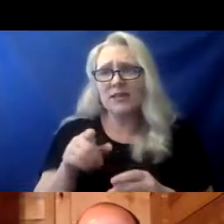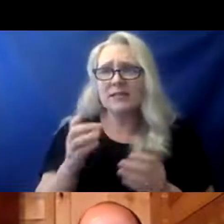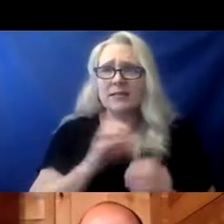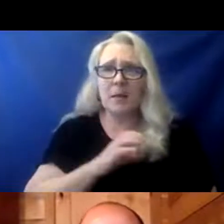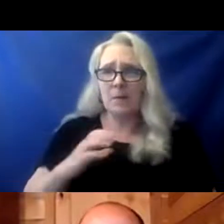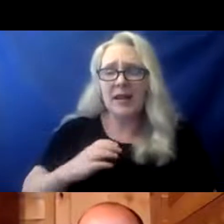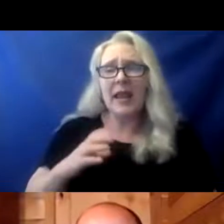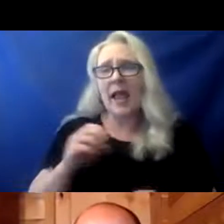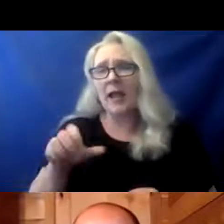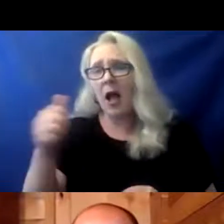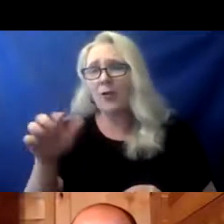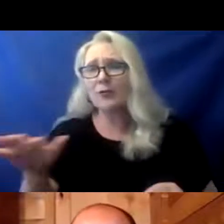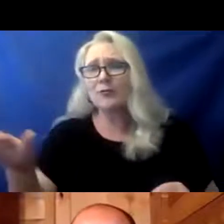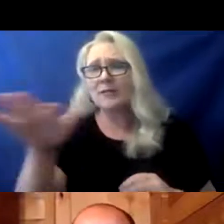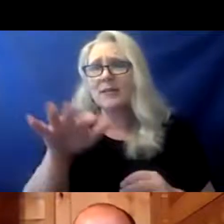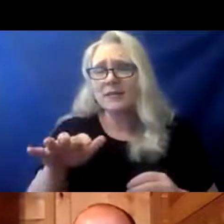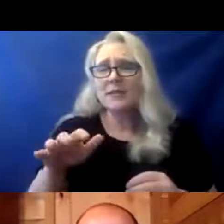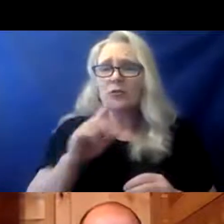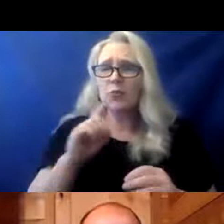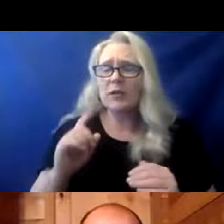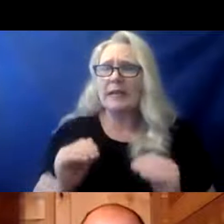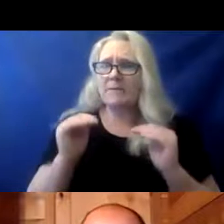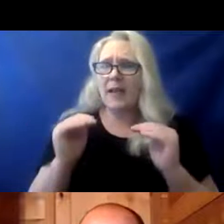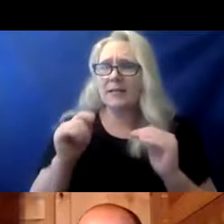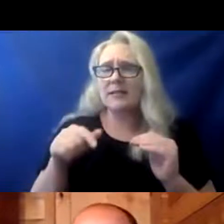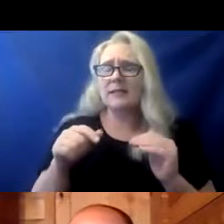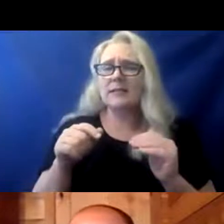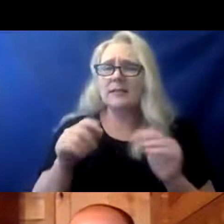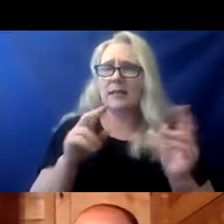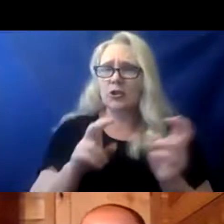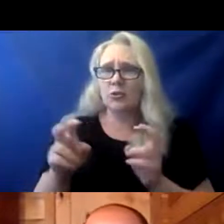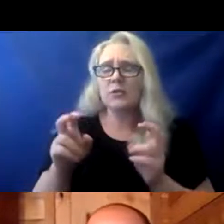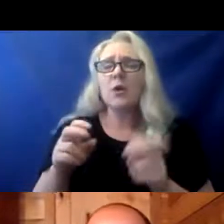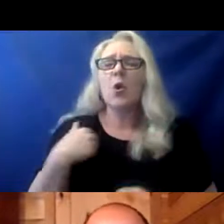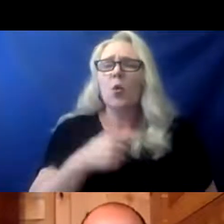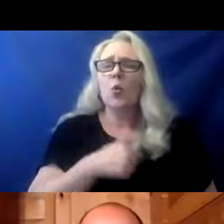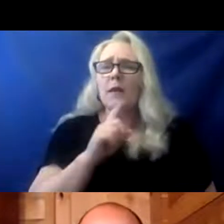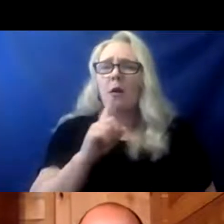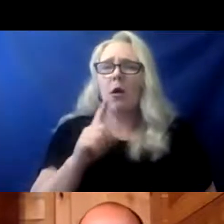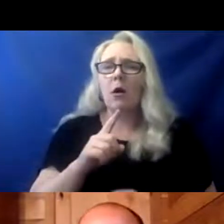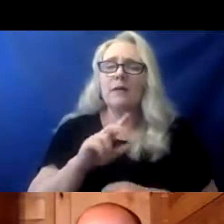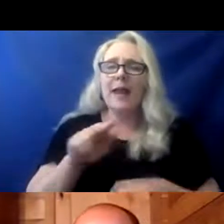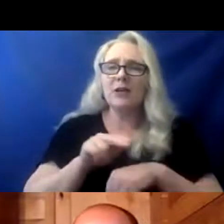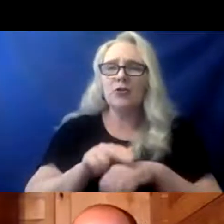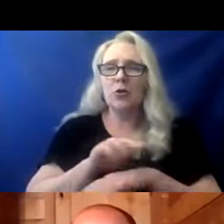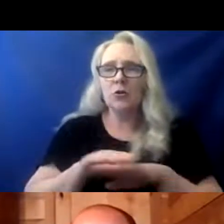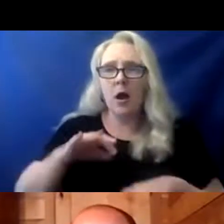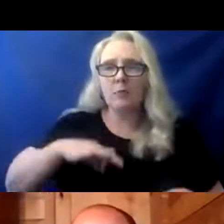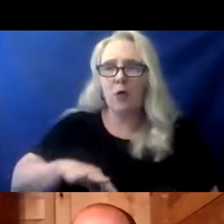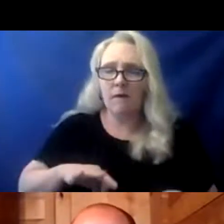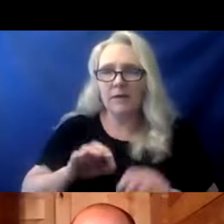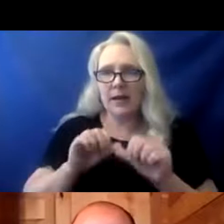to really advance these issues. At Justice and Aging, we're a national nonprofit organization that uses the power of law to